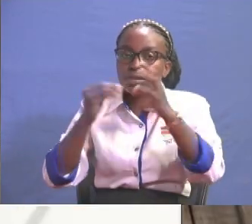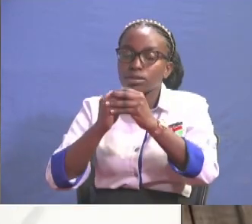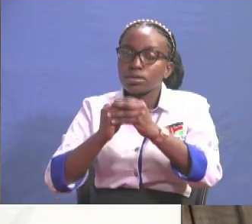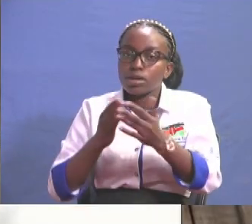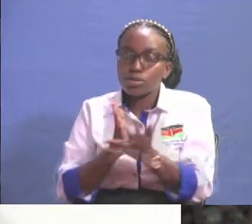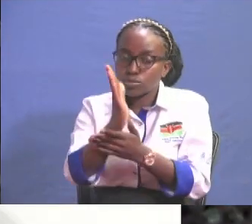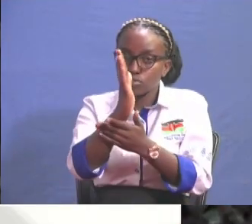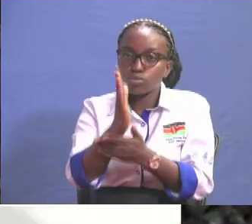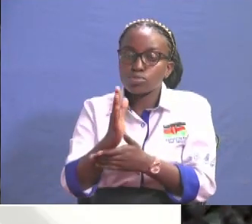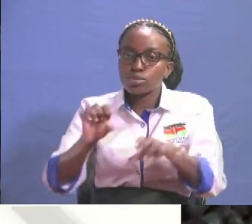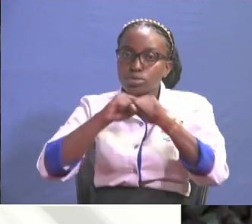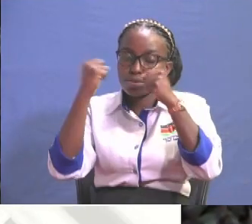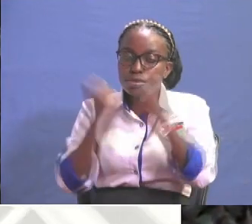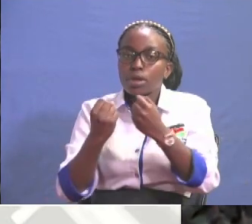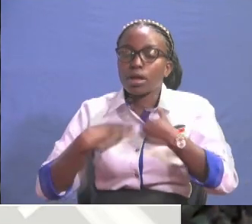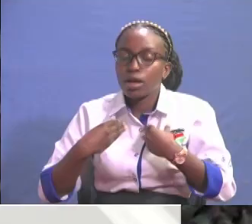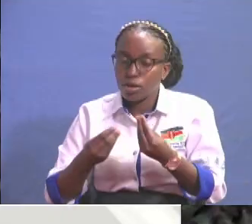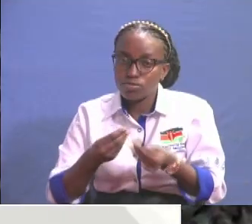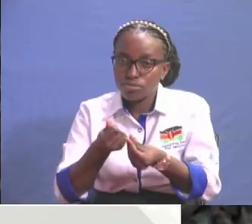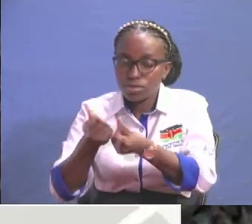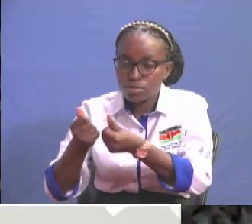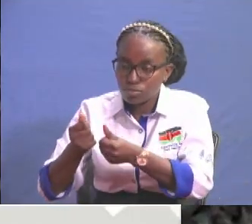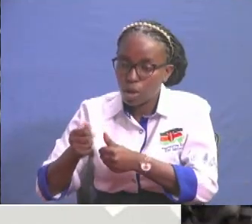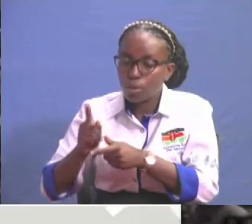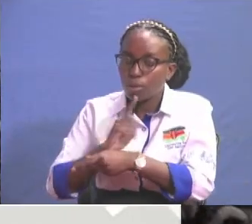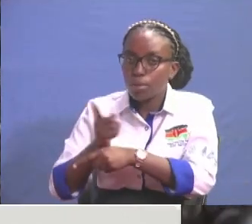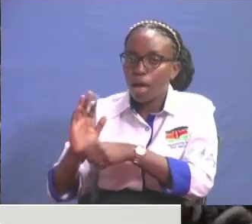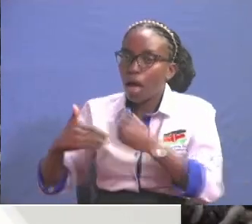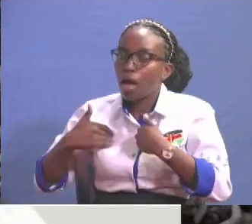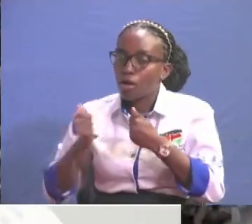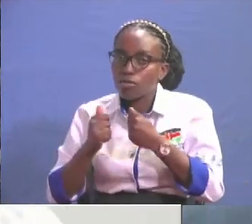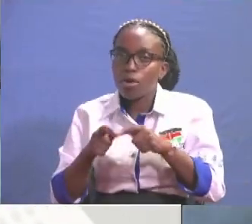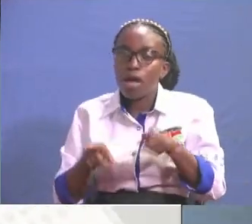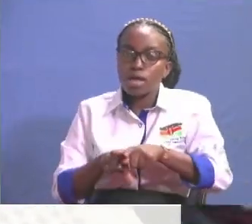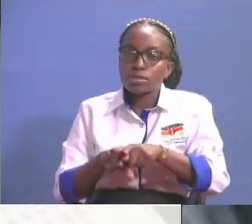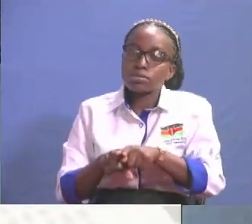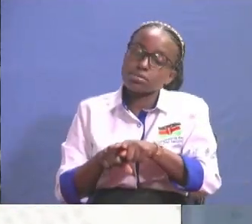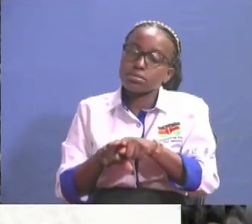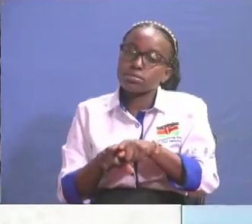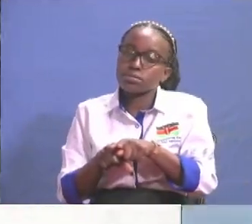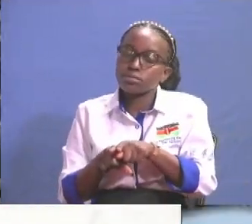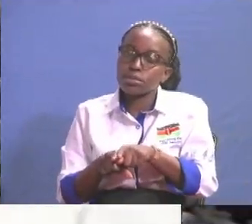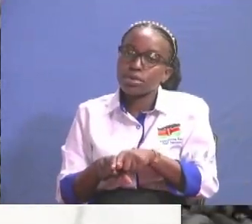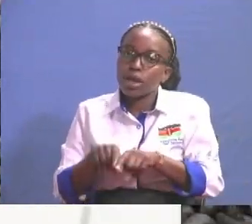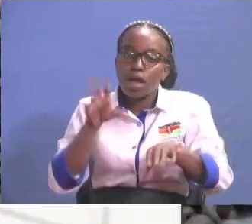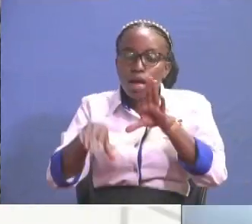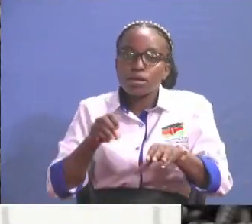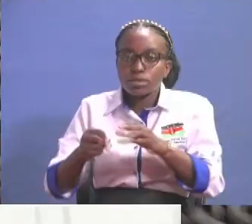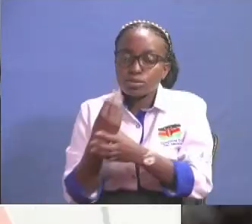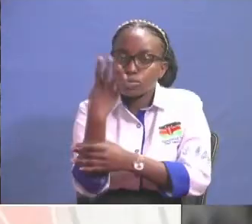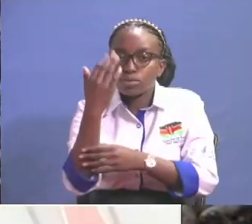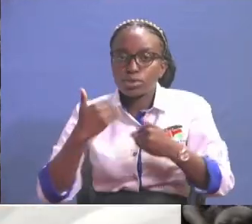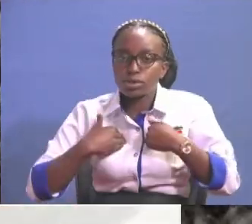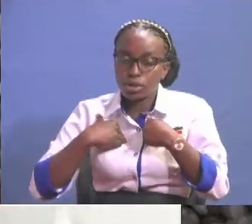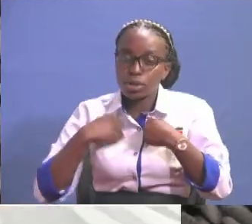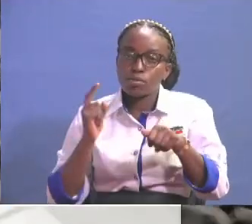system where waste is fully utilized. As the demand for sustainable agriculture grows, BSF farming presents